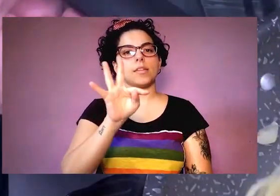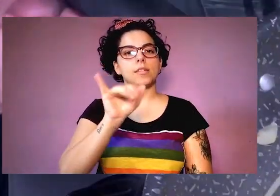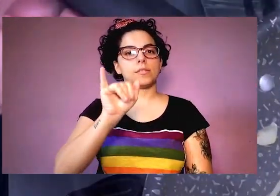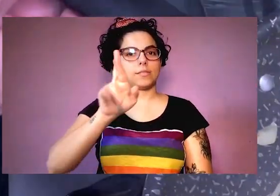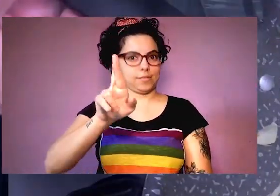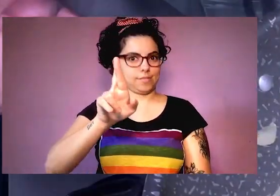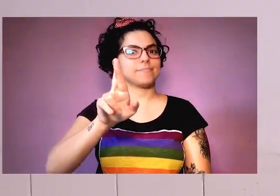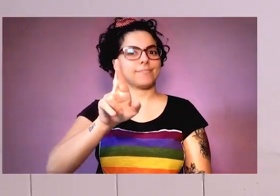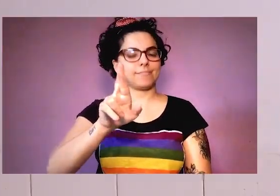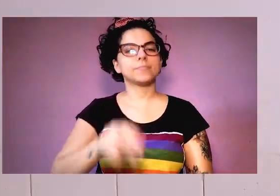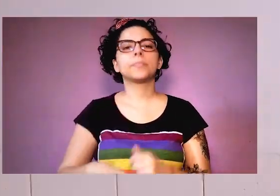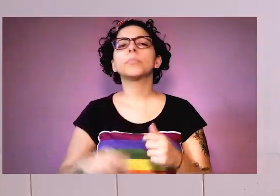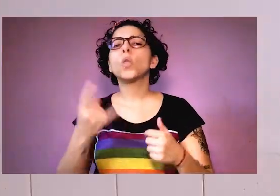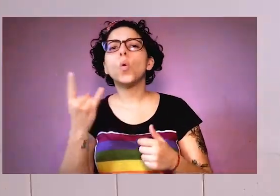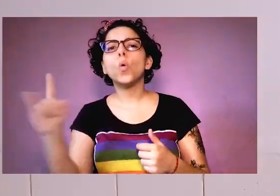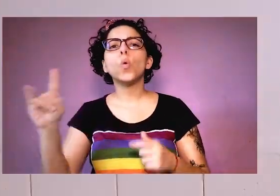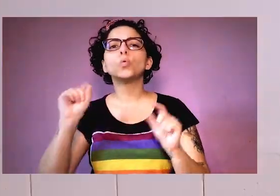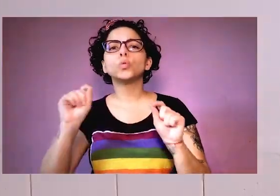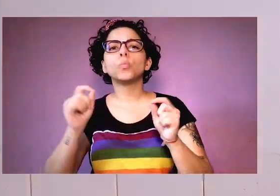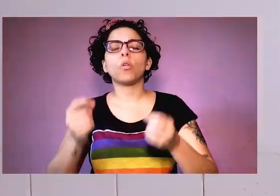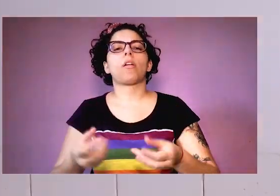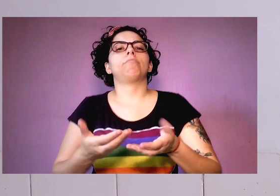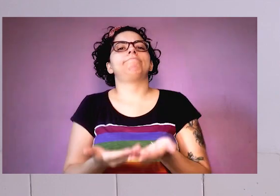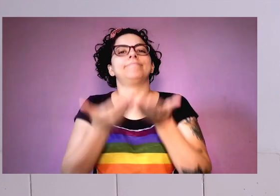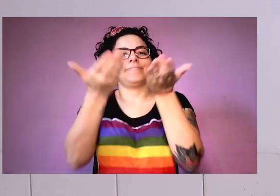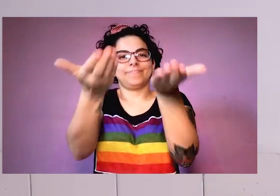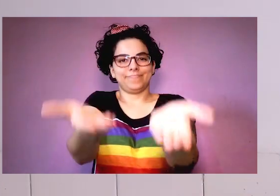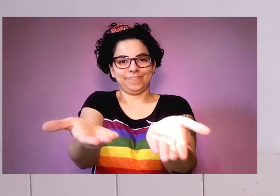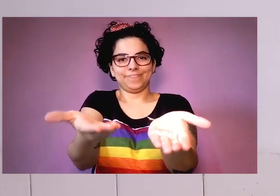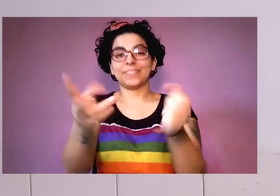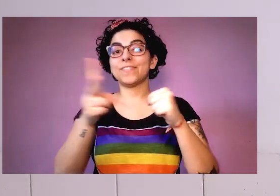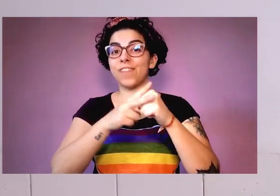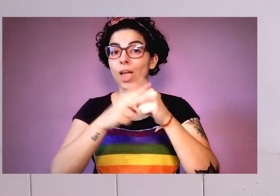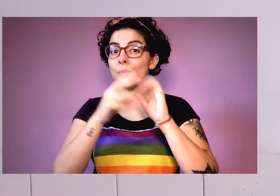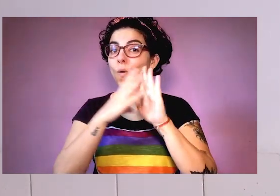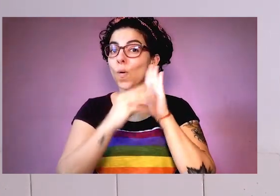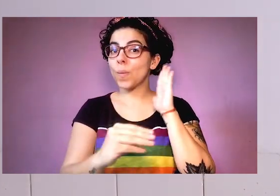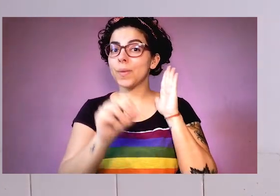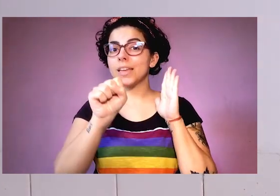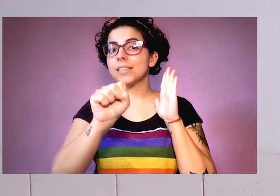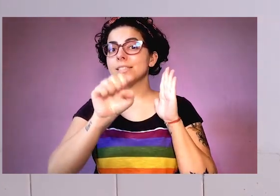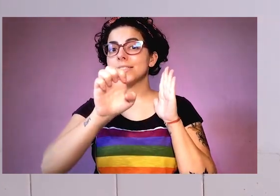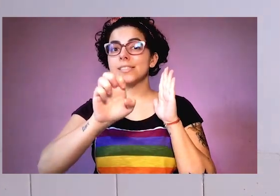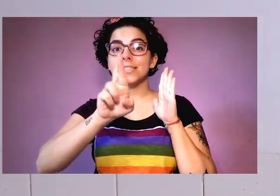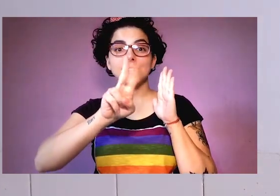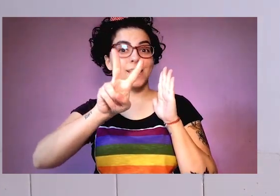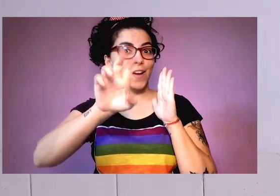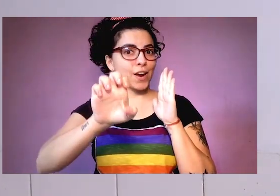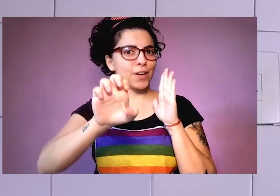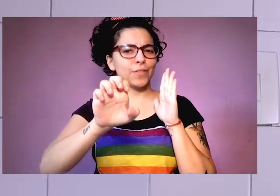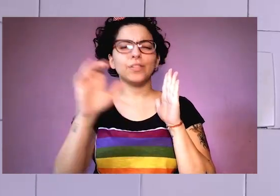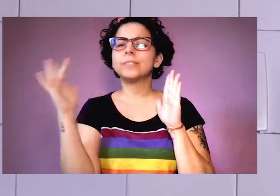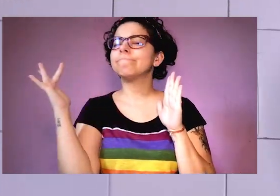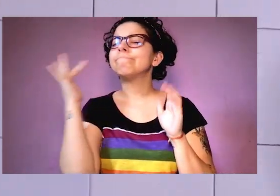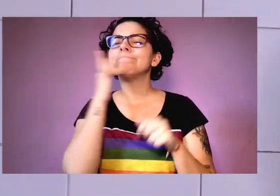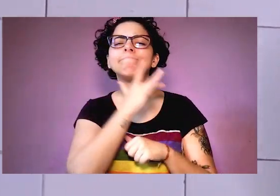stir. And finally, serve. Repeat, serve.